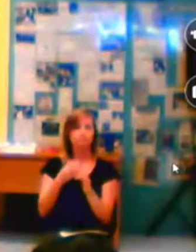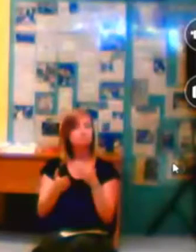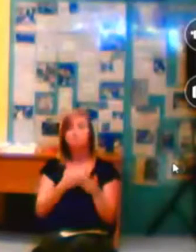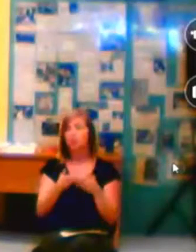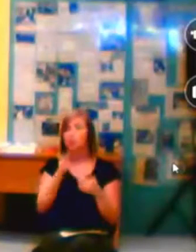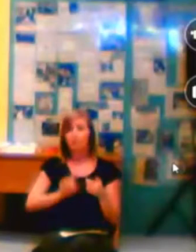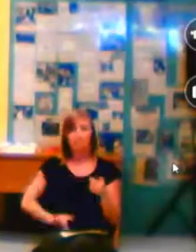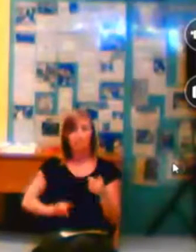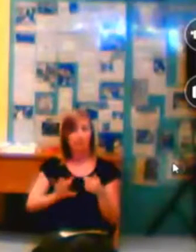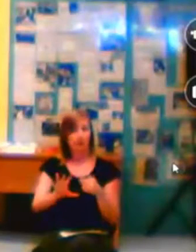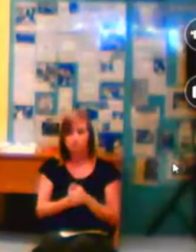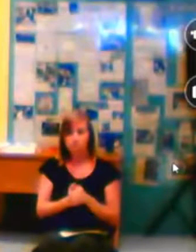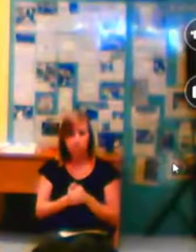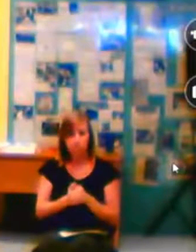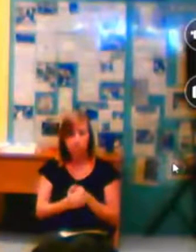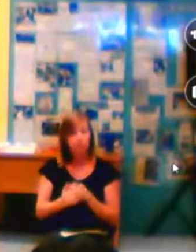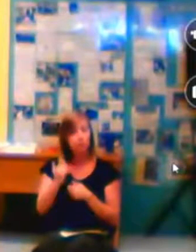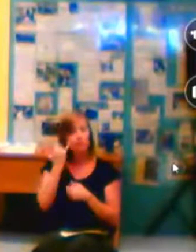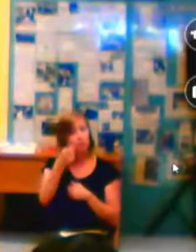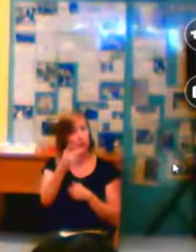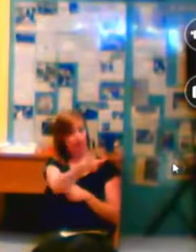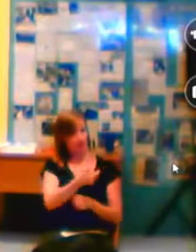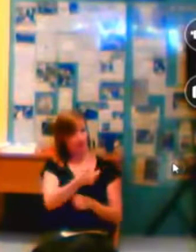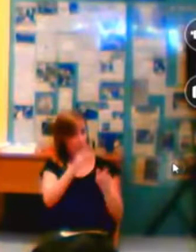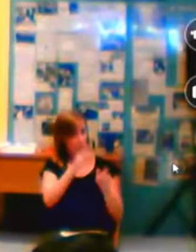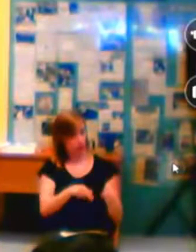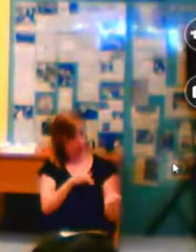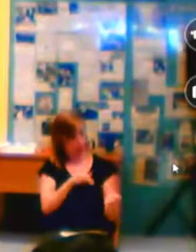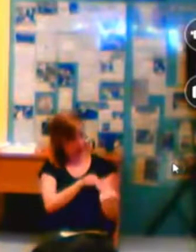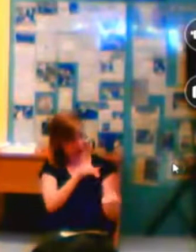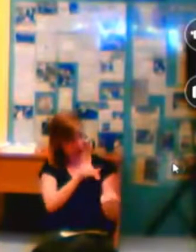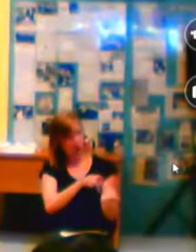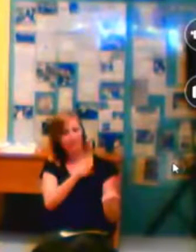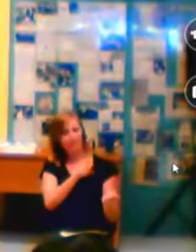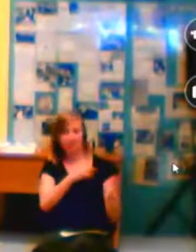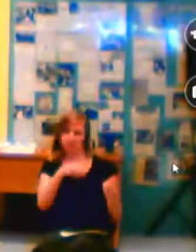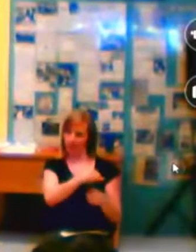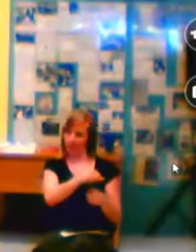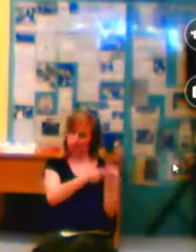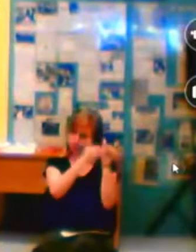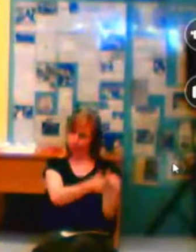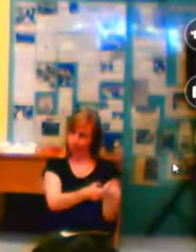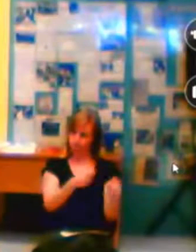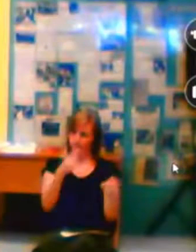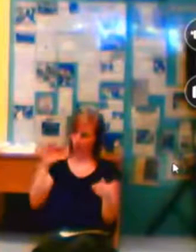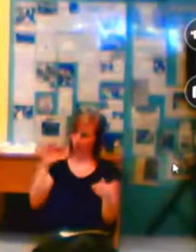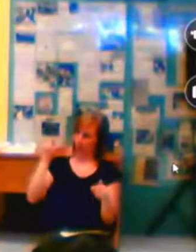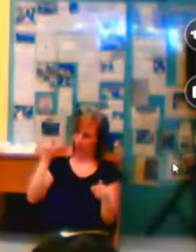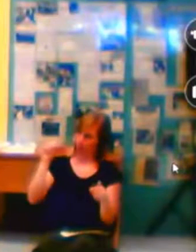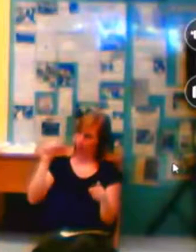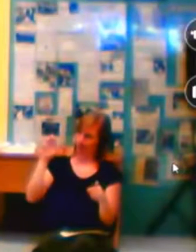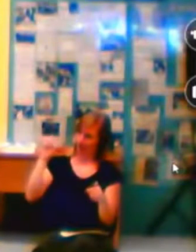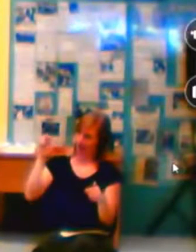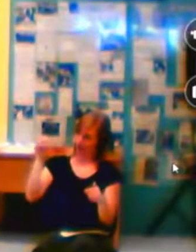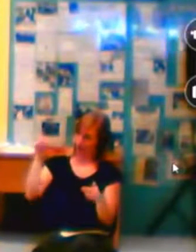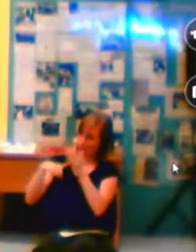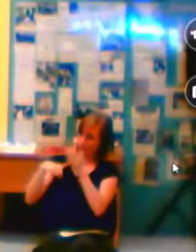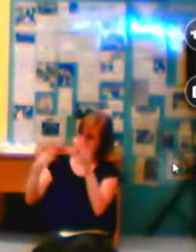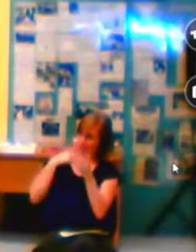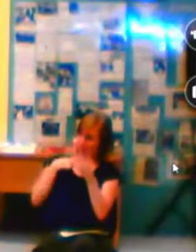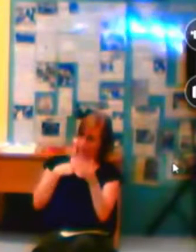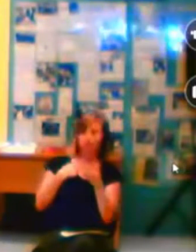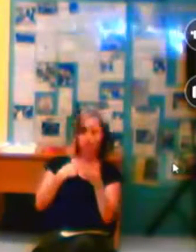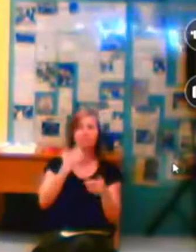care service by Colorado licensed health care providers in the state. It sets all those prices. It doesn't matter